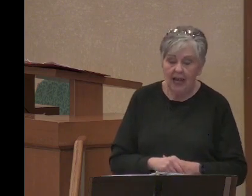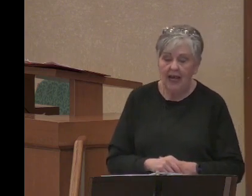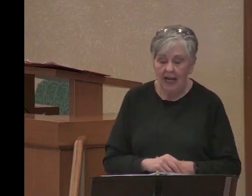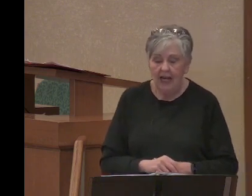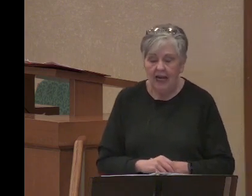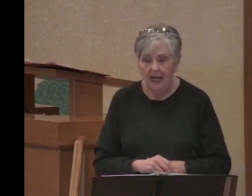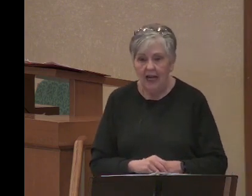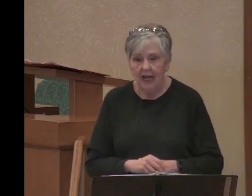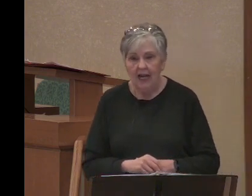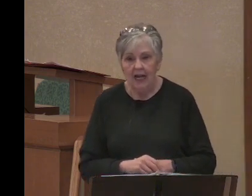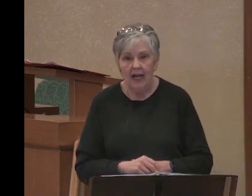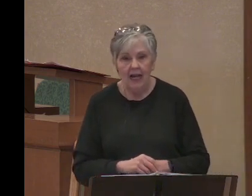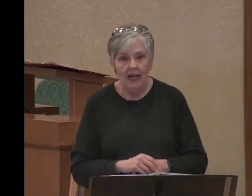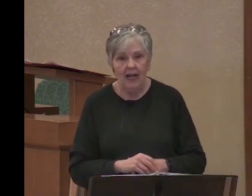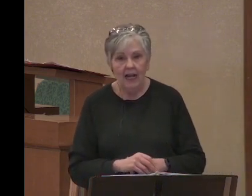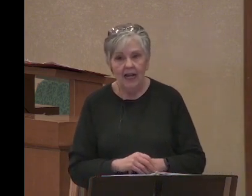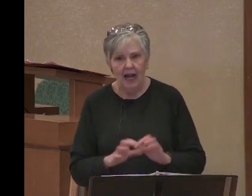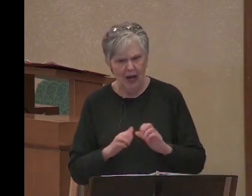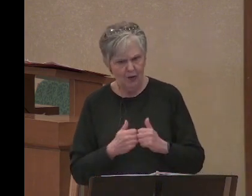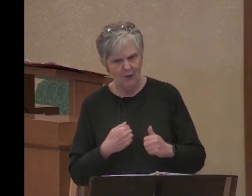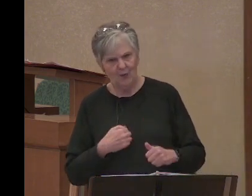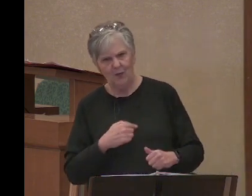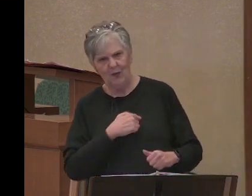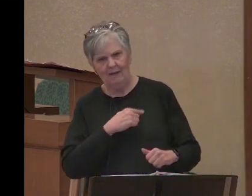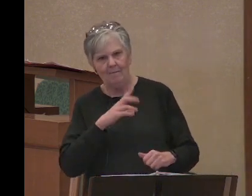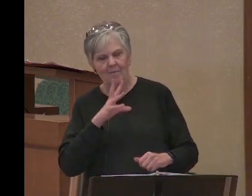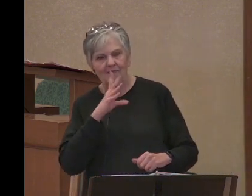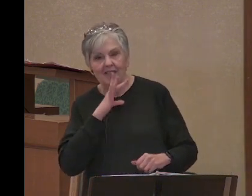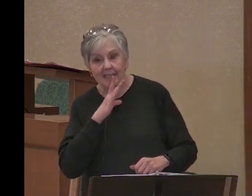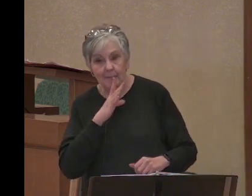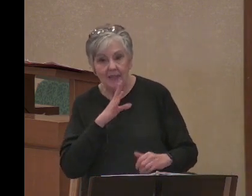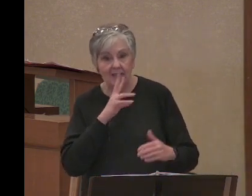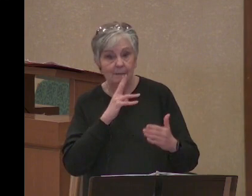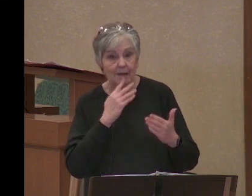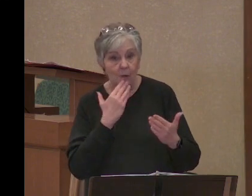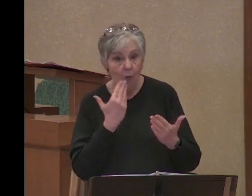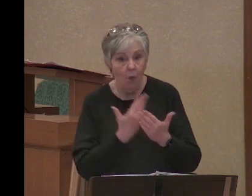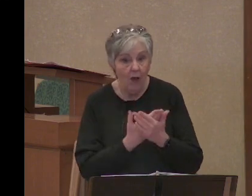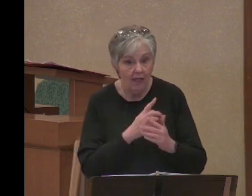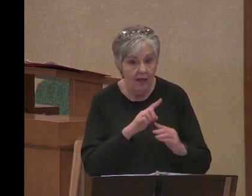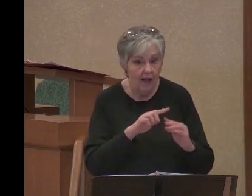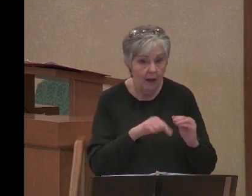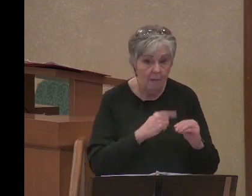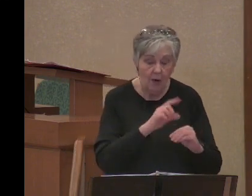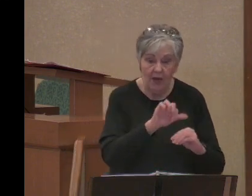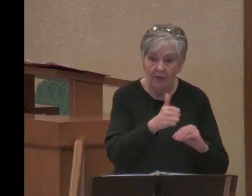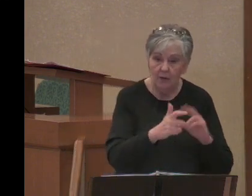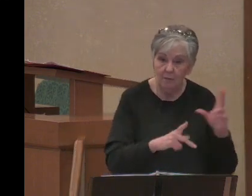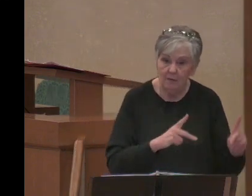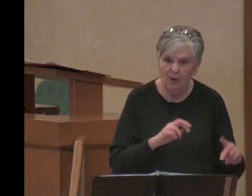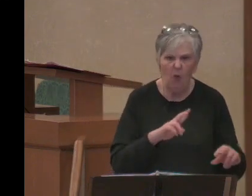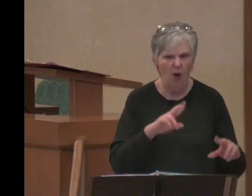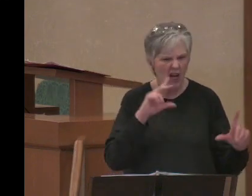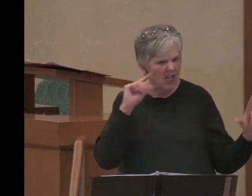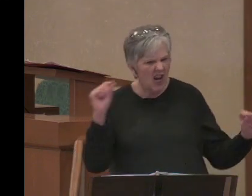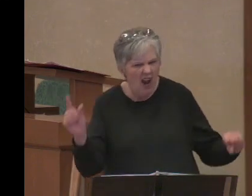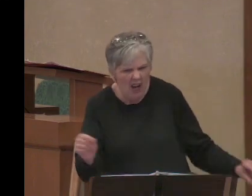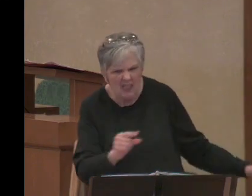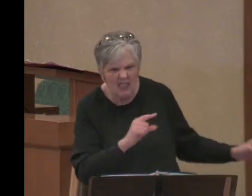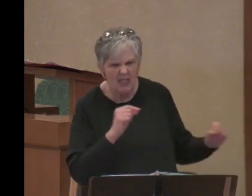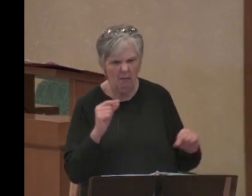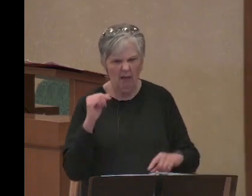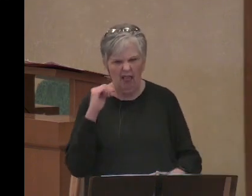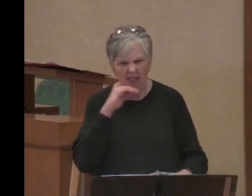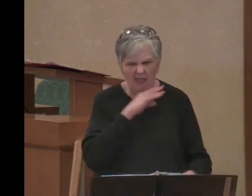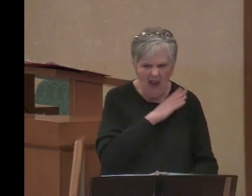what do we say? How is it that we speak? Do we speak well of others? Do we perpetuate gossip or lies? And when it comes